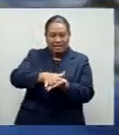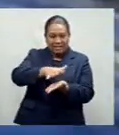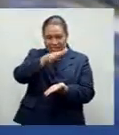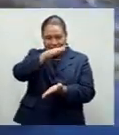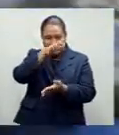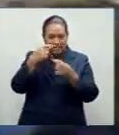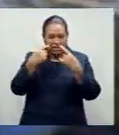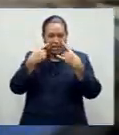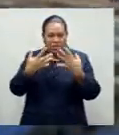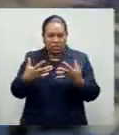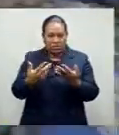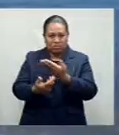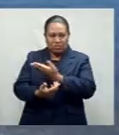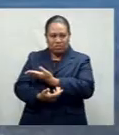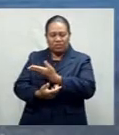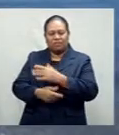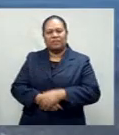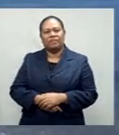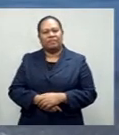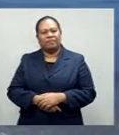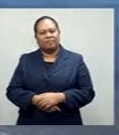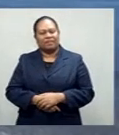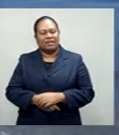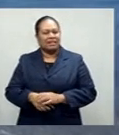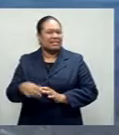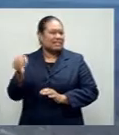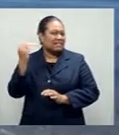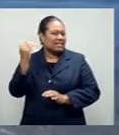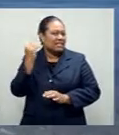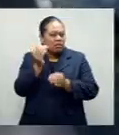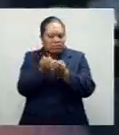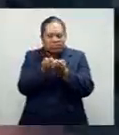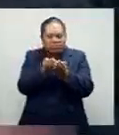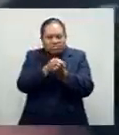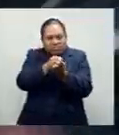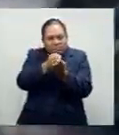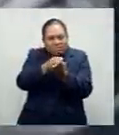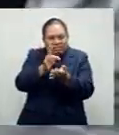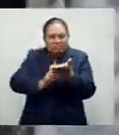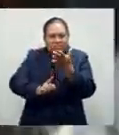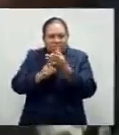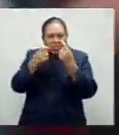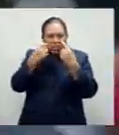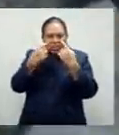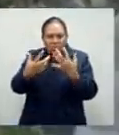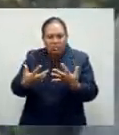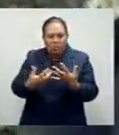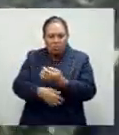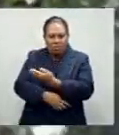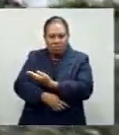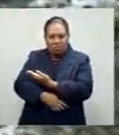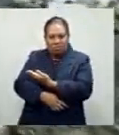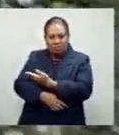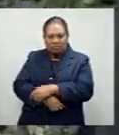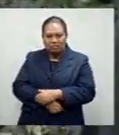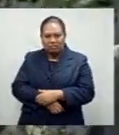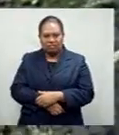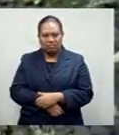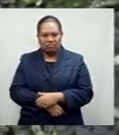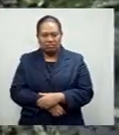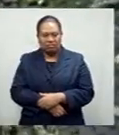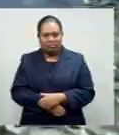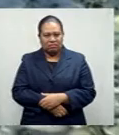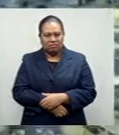a graveyard. On Denman Island in the Bain Sound, mussels, clams and sea stars are being plucked fresh out of the water, but they're already baked to a